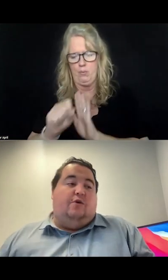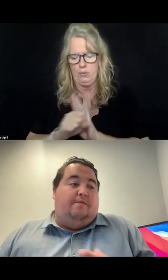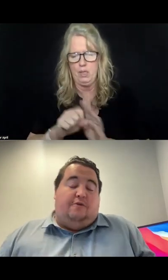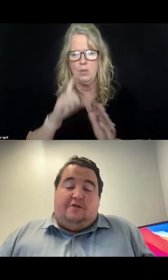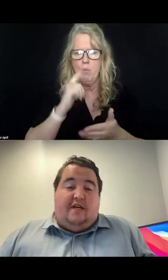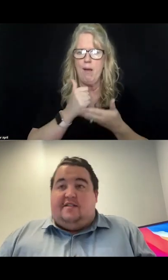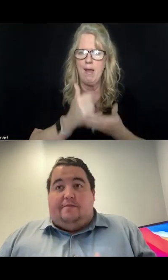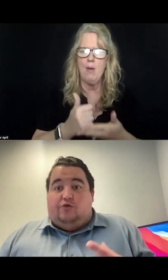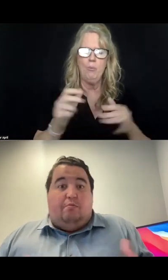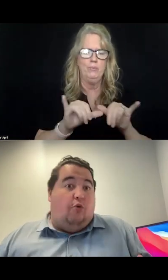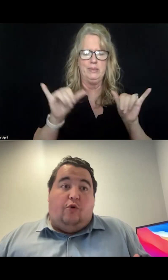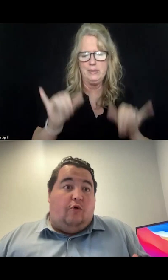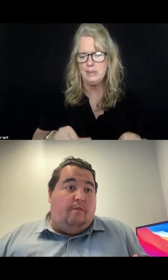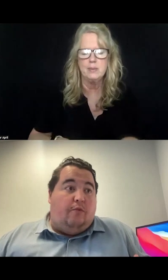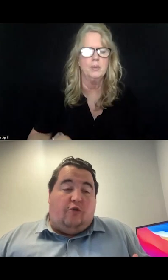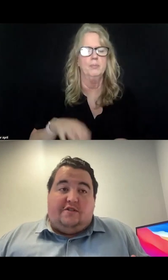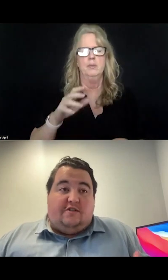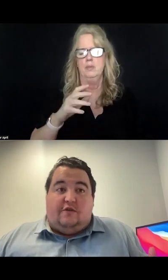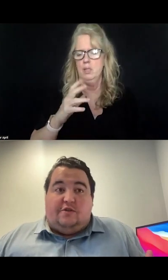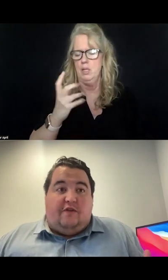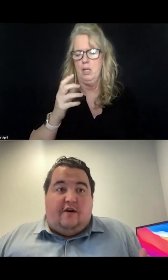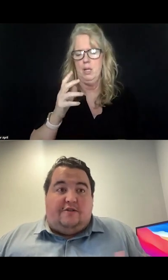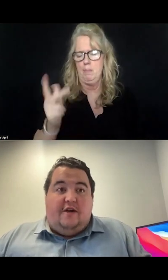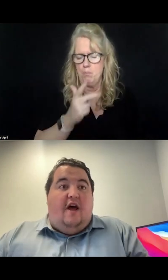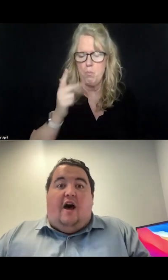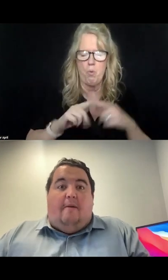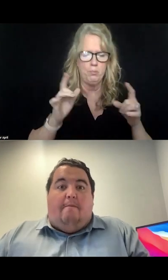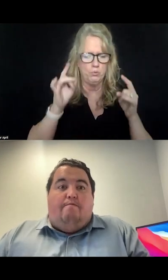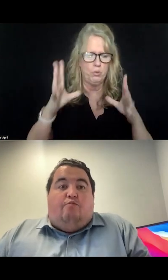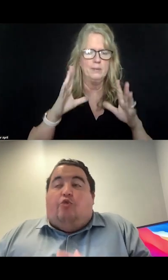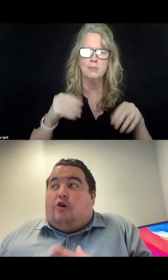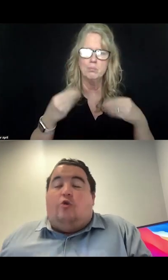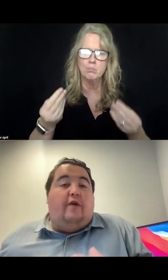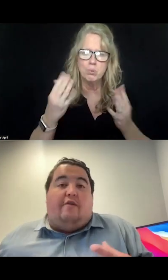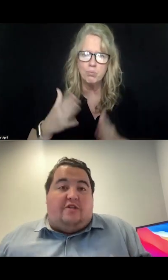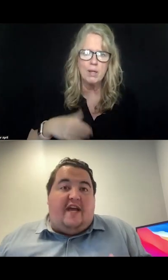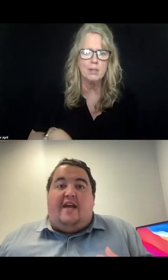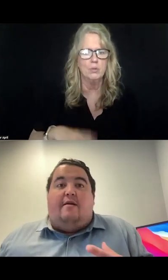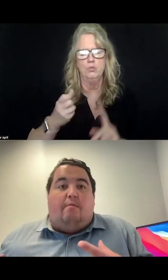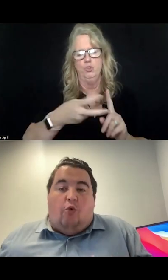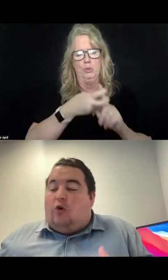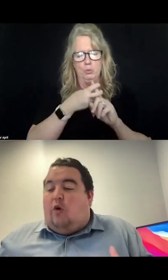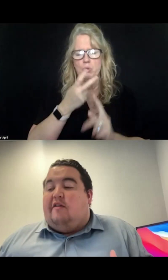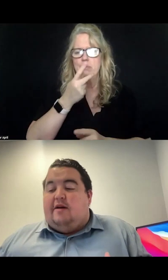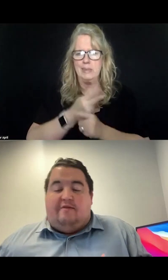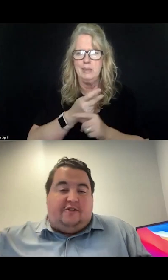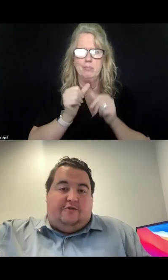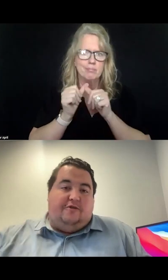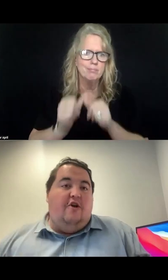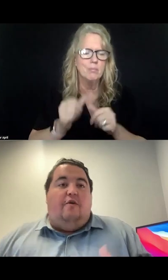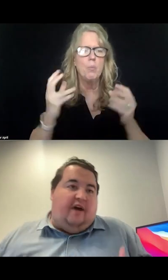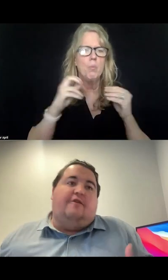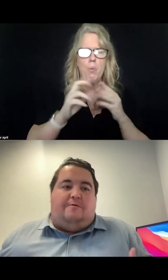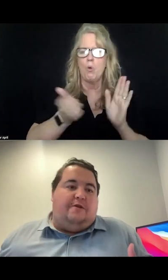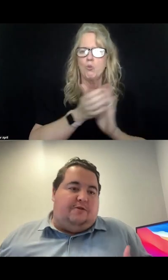systems, will help those states, help those mobile crisis service providers recruit and retain more qualified